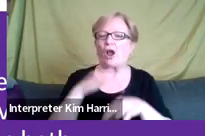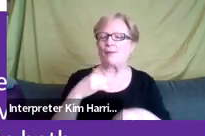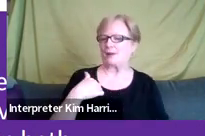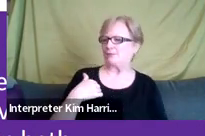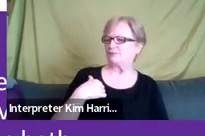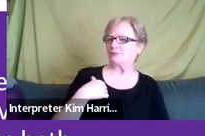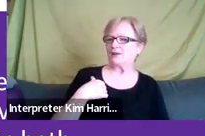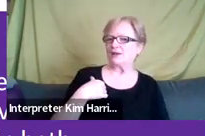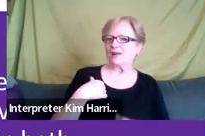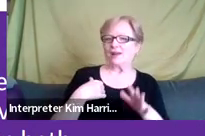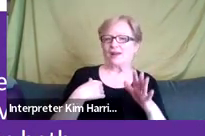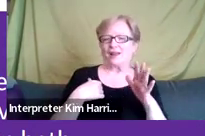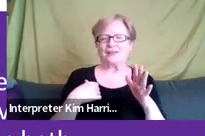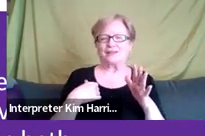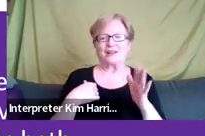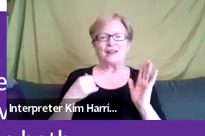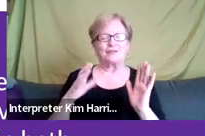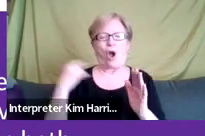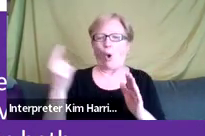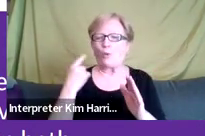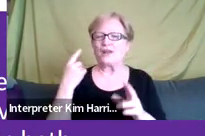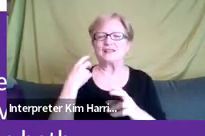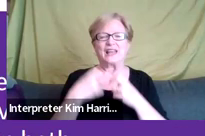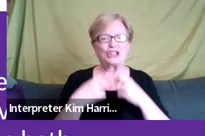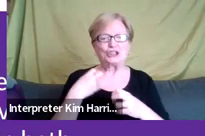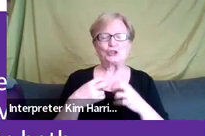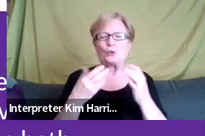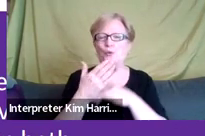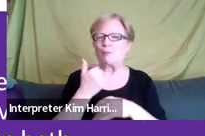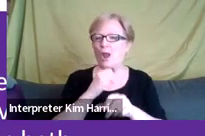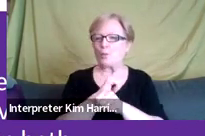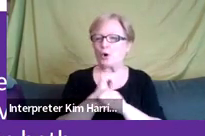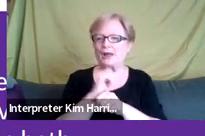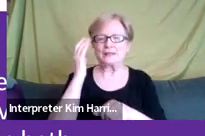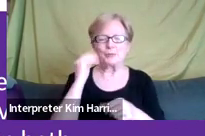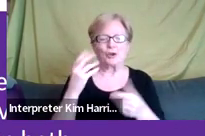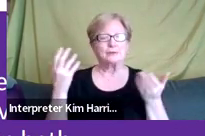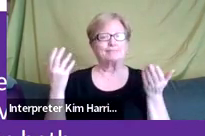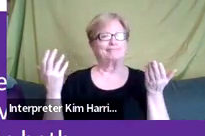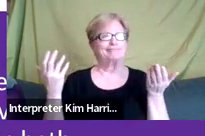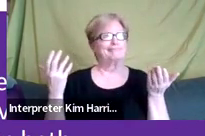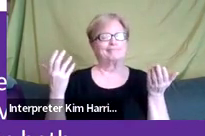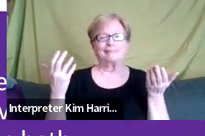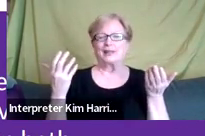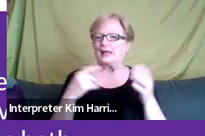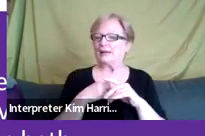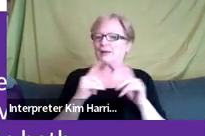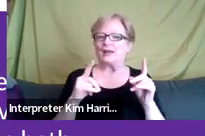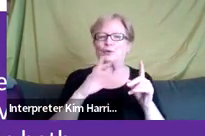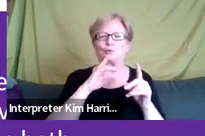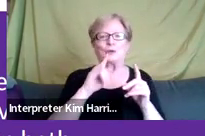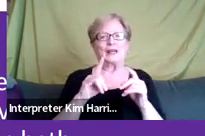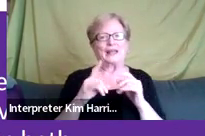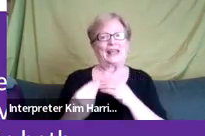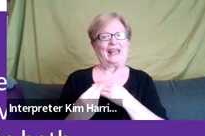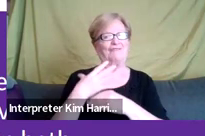So it's been a prevalent issue throughout my work experience. But it has heavily influenced why I